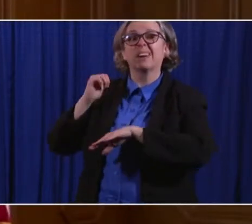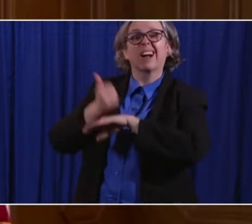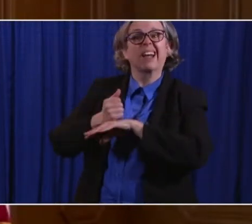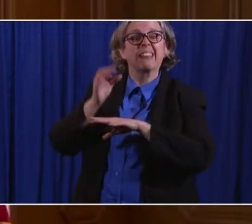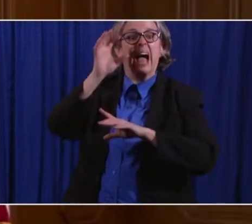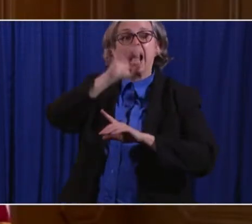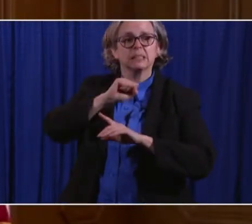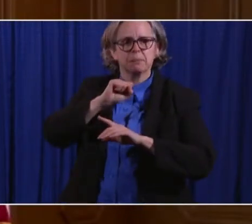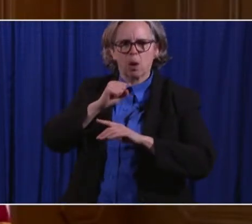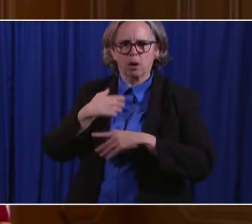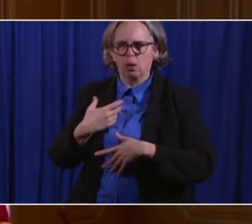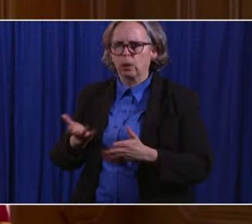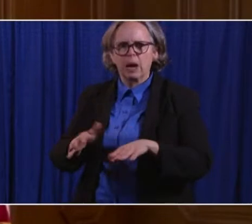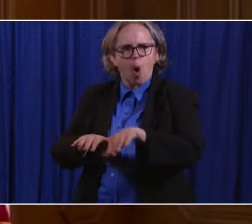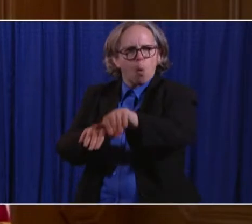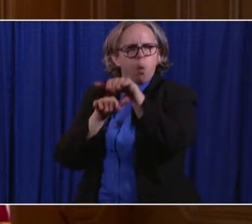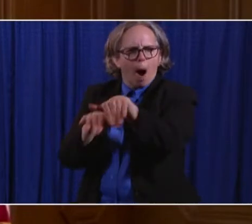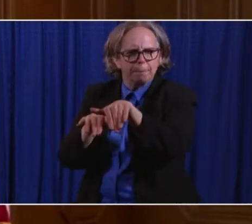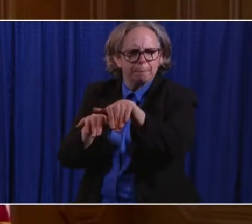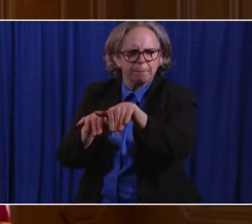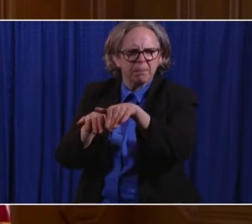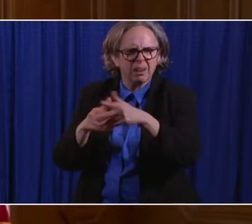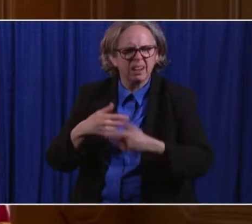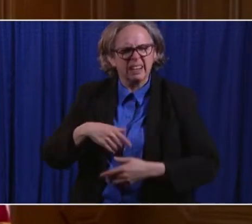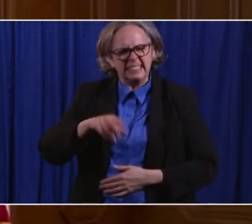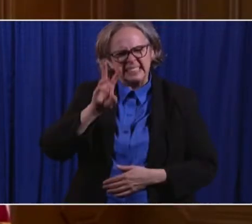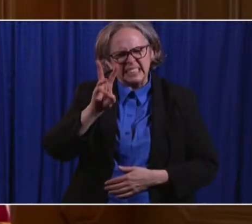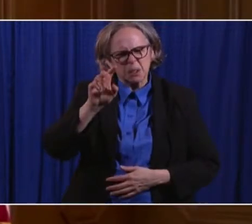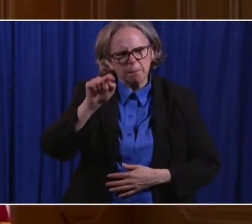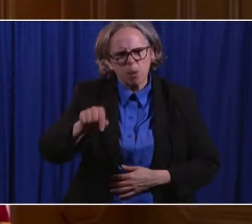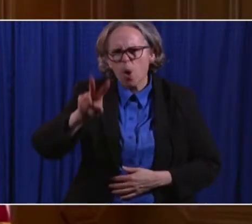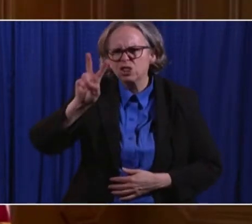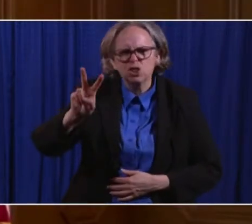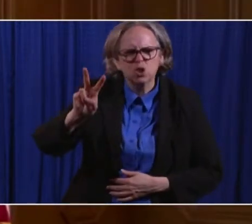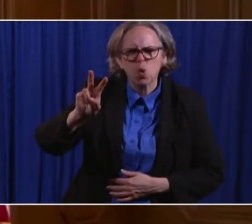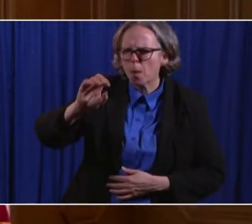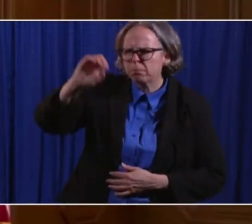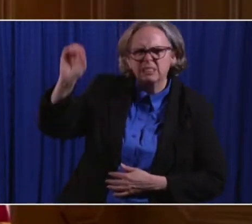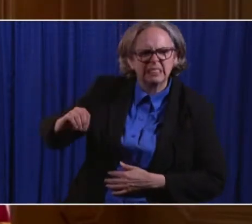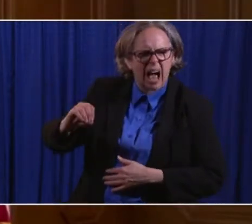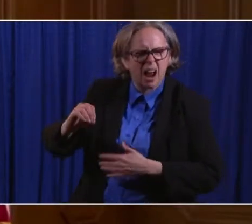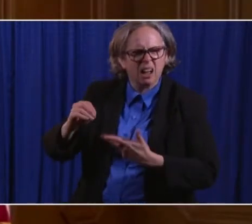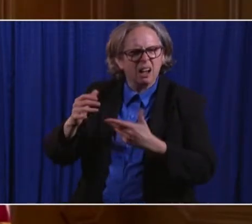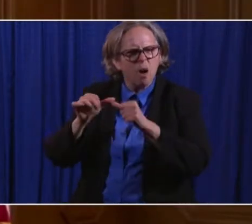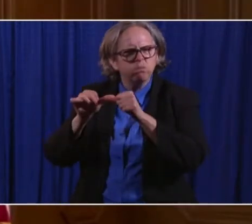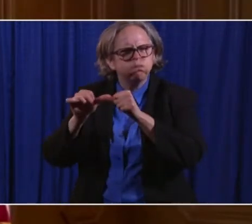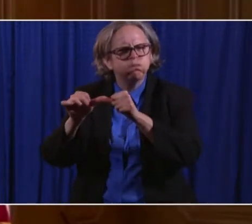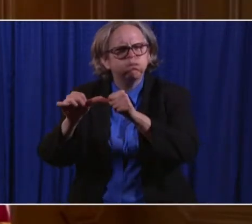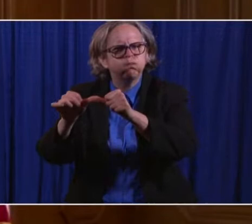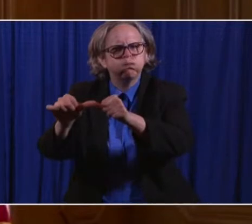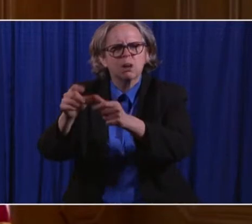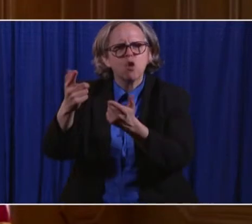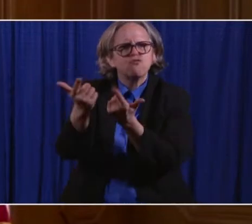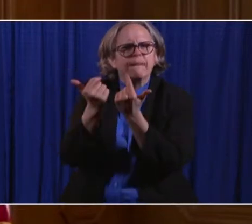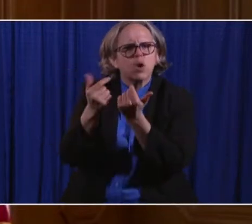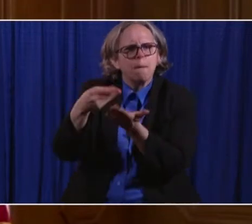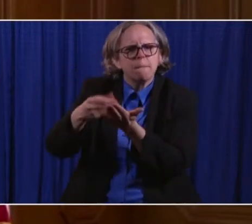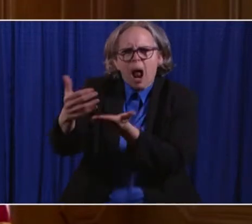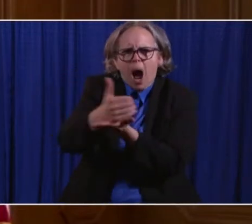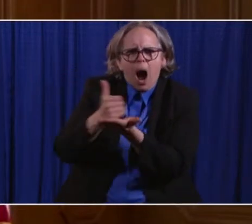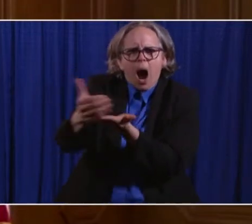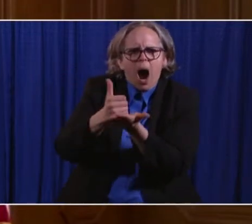remain 4.3% above the estimate for the fiscal year to date. This is a